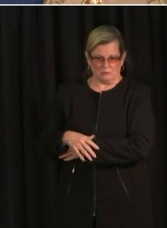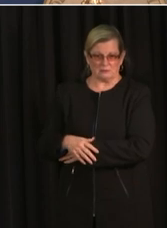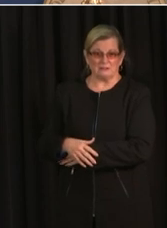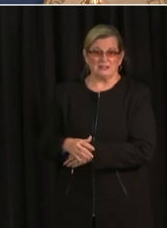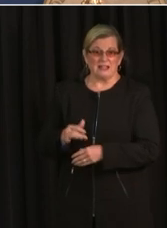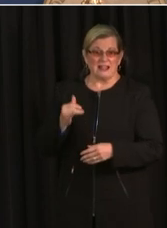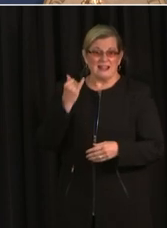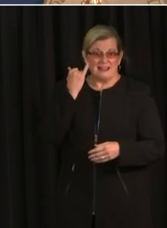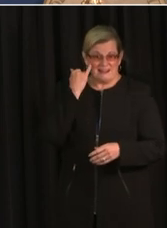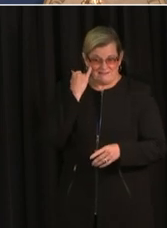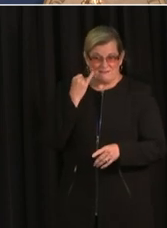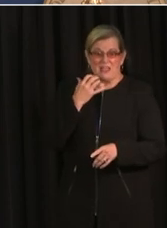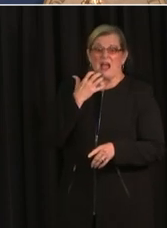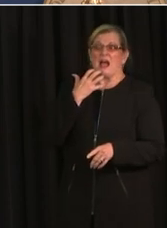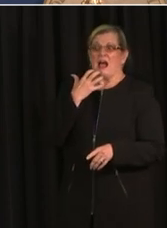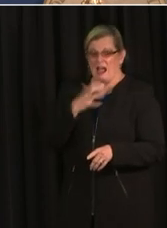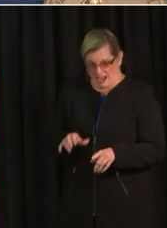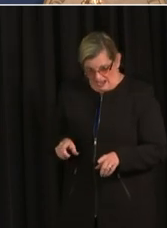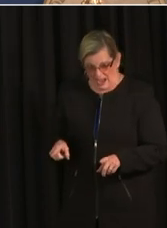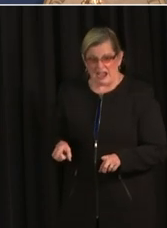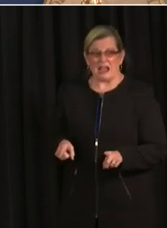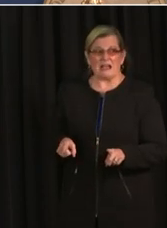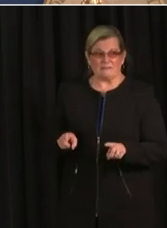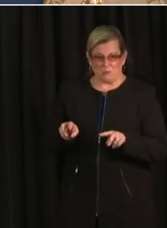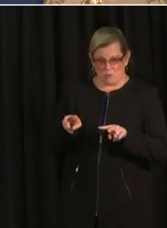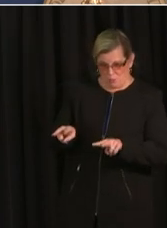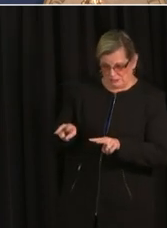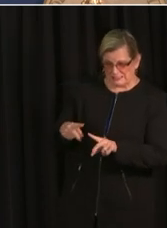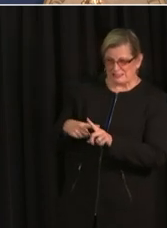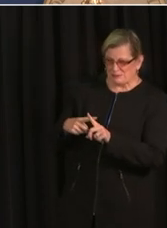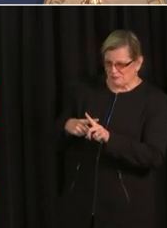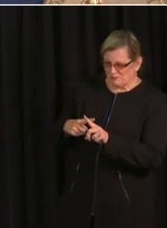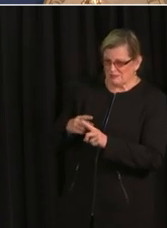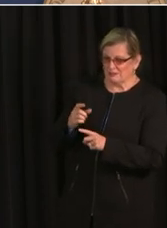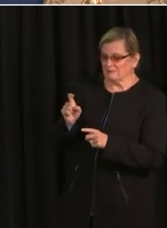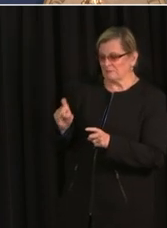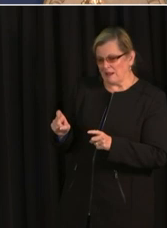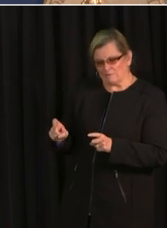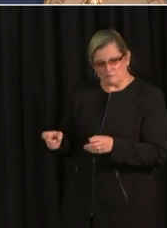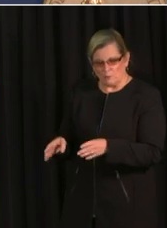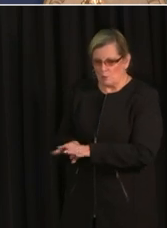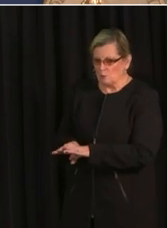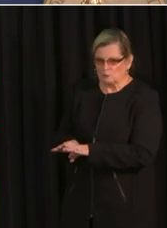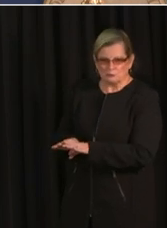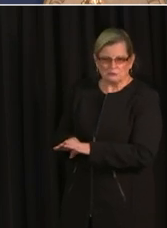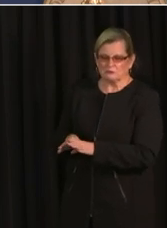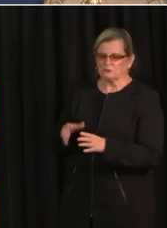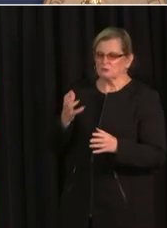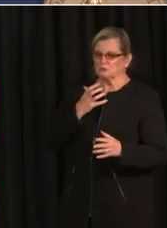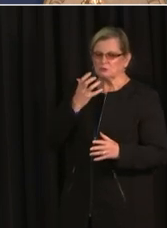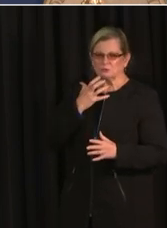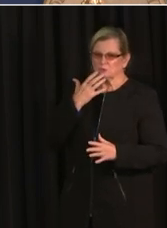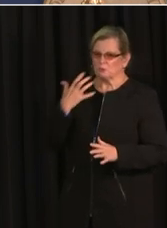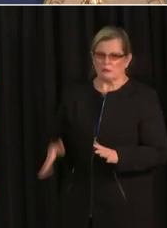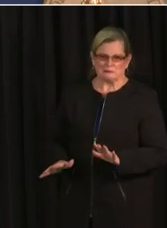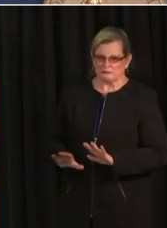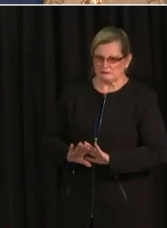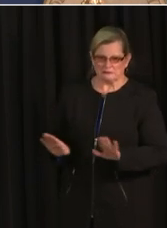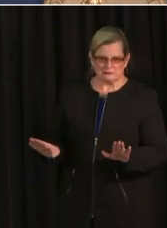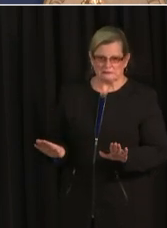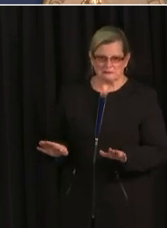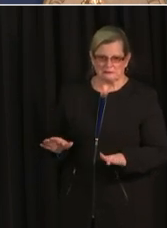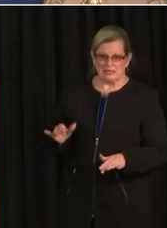heat index, because that means that we will have to close on those sites if the heat index hits